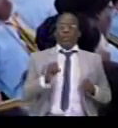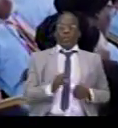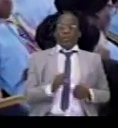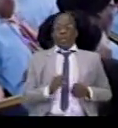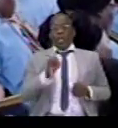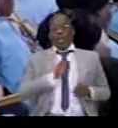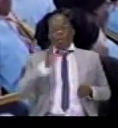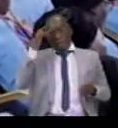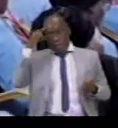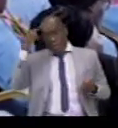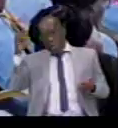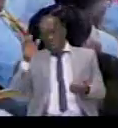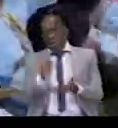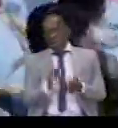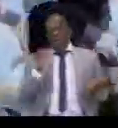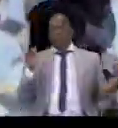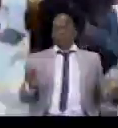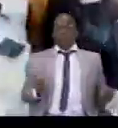I